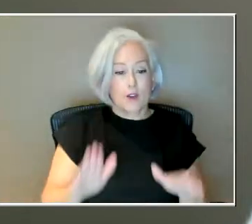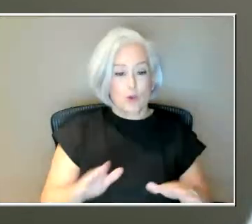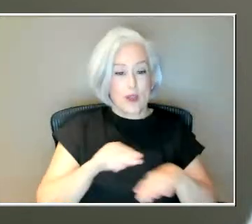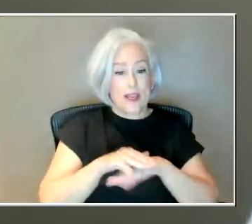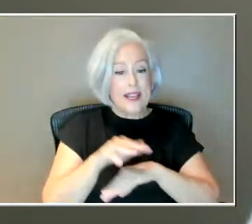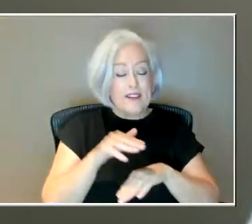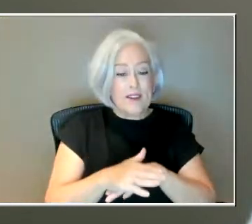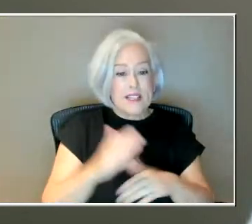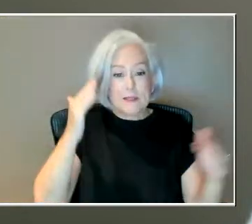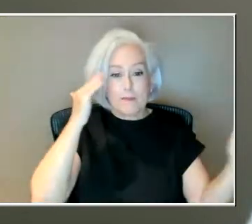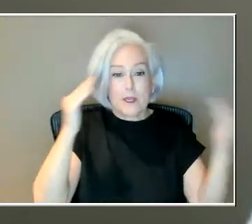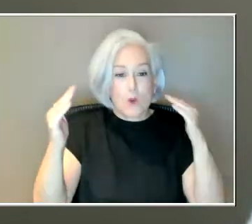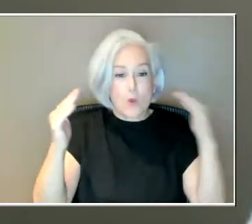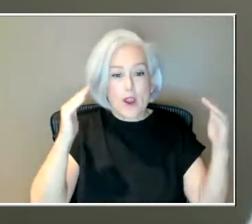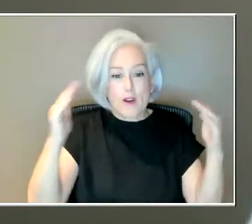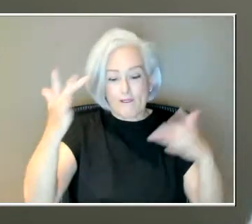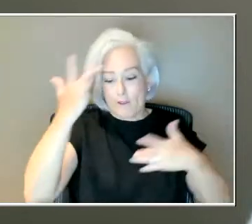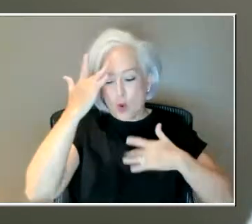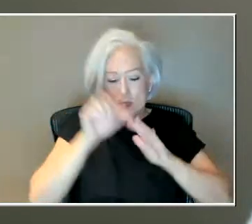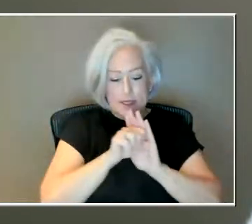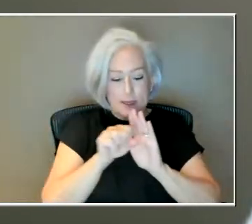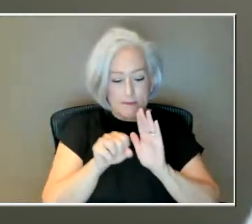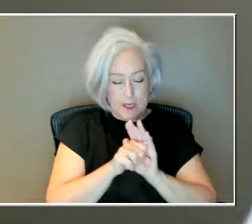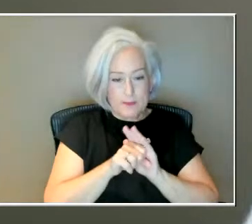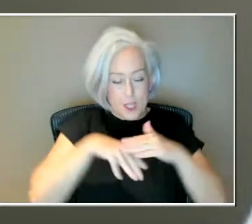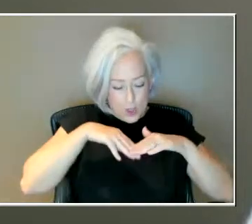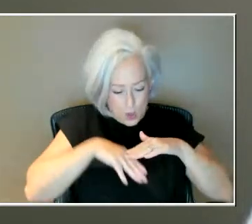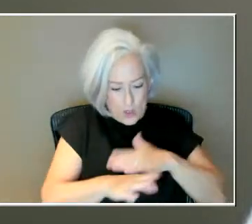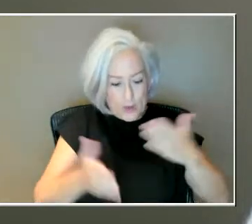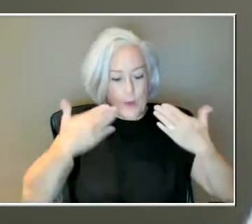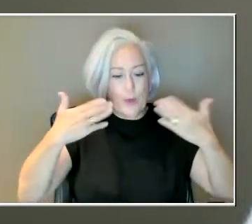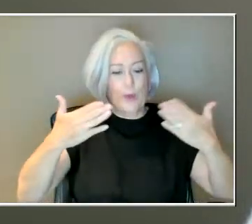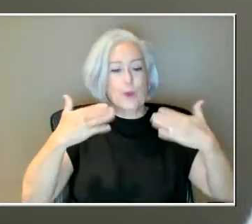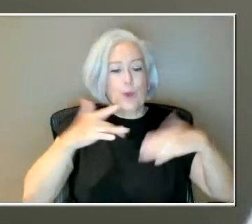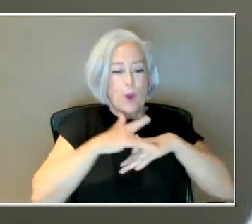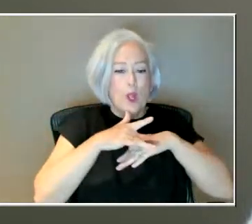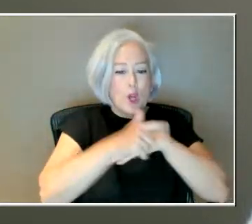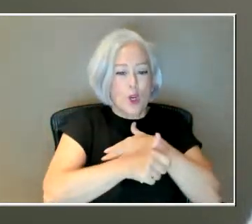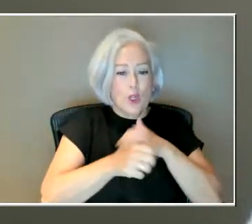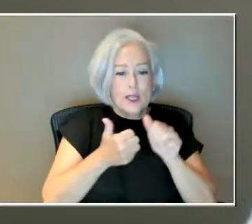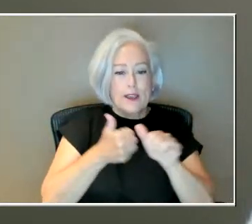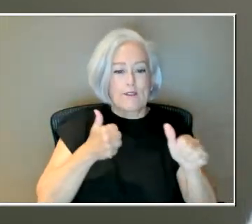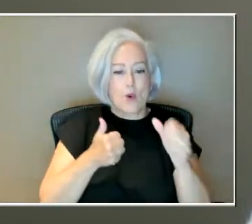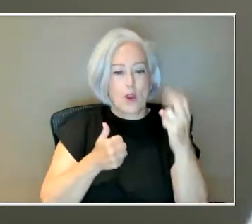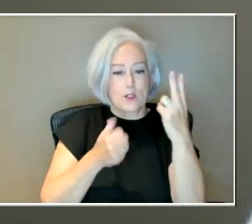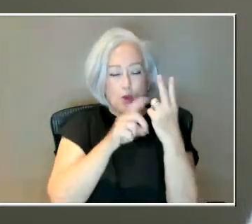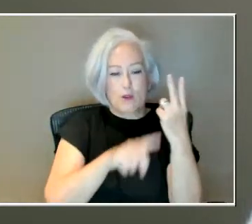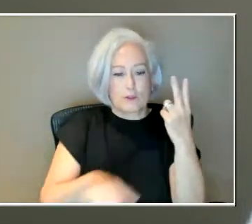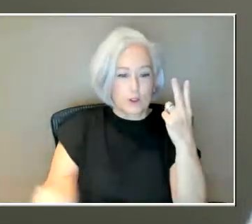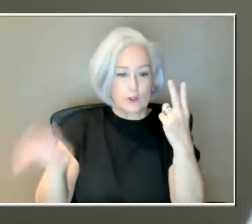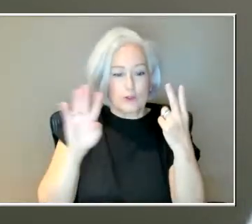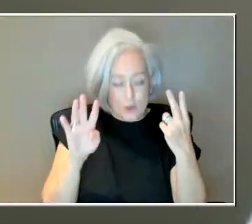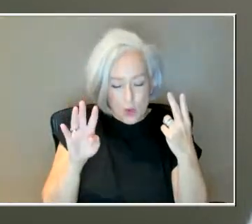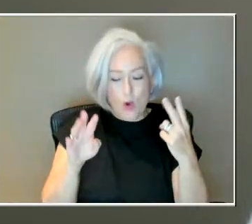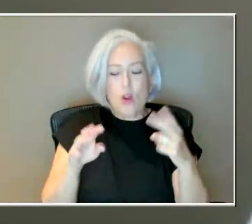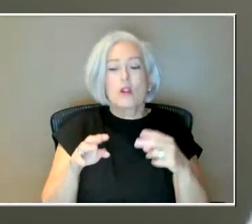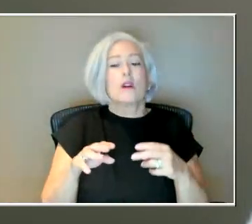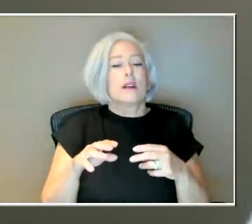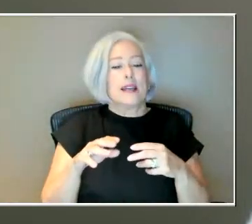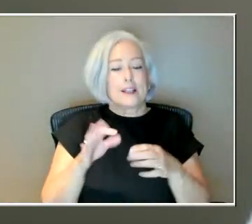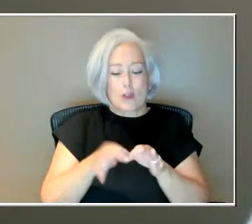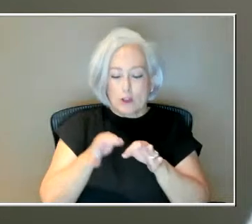that you're experiencing, get into a cool environment early, avoid those peak hours, and try and delay activities to early morning or